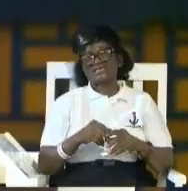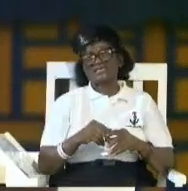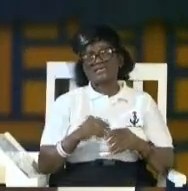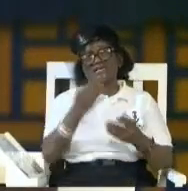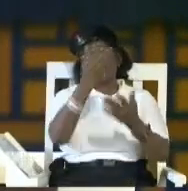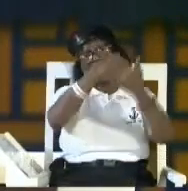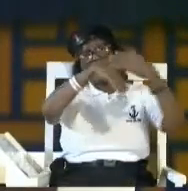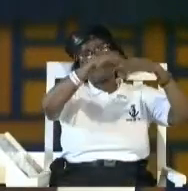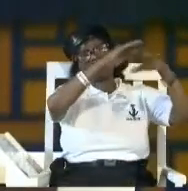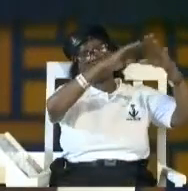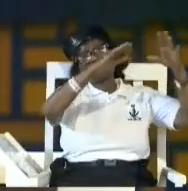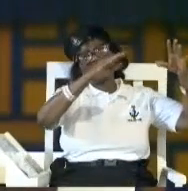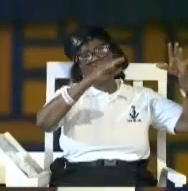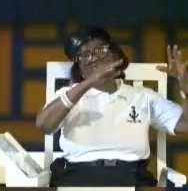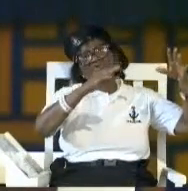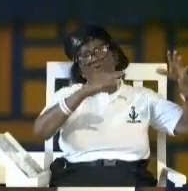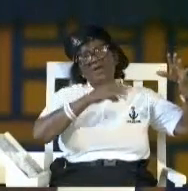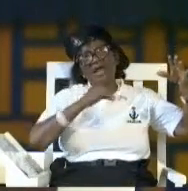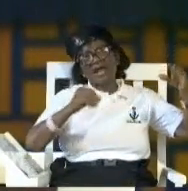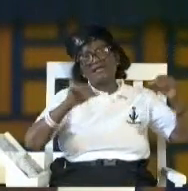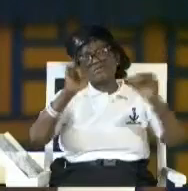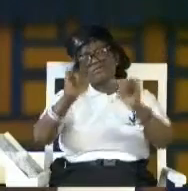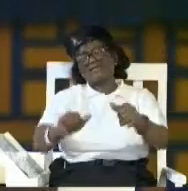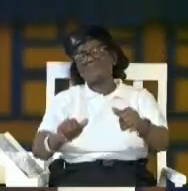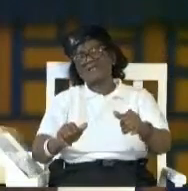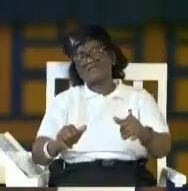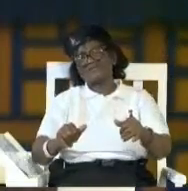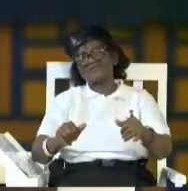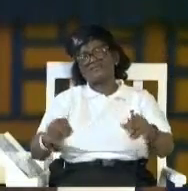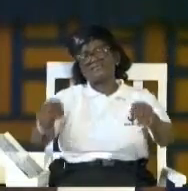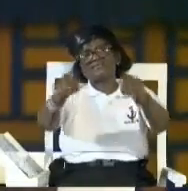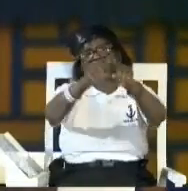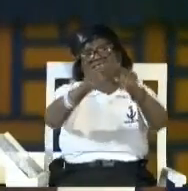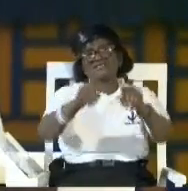heaven and remain the same.